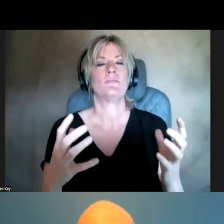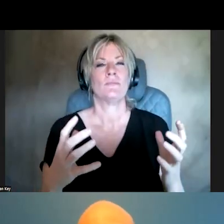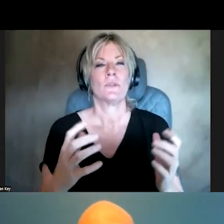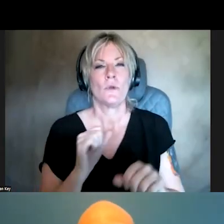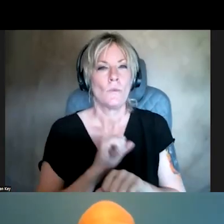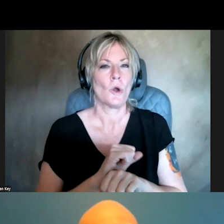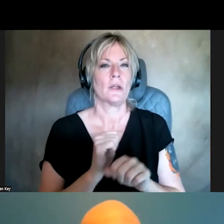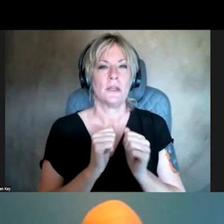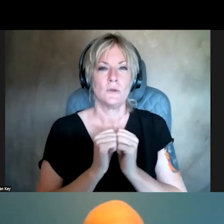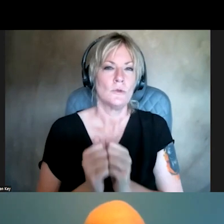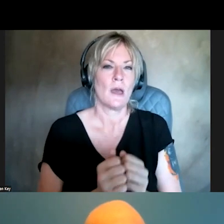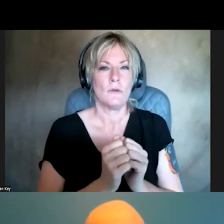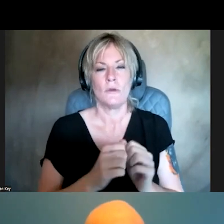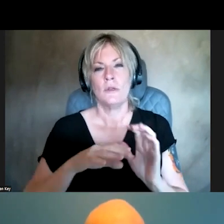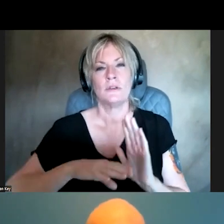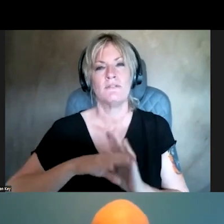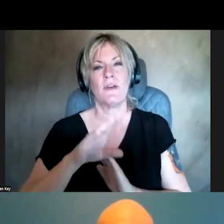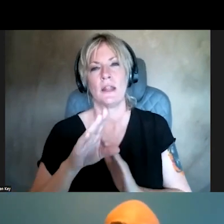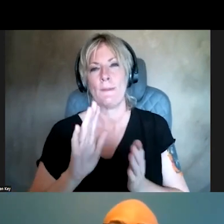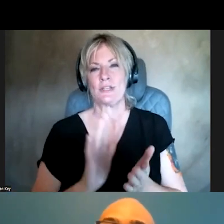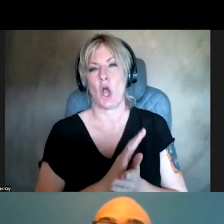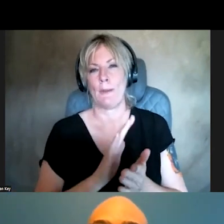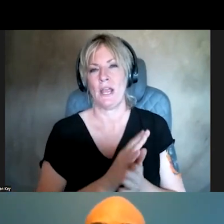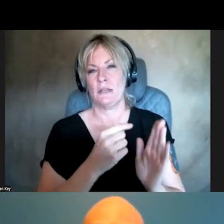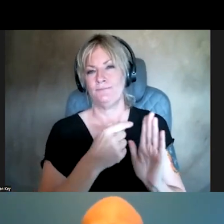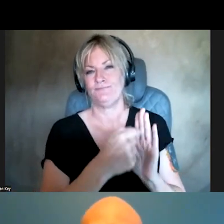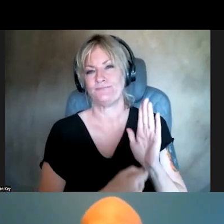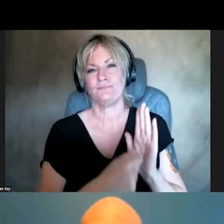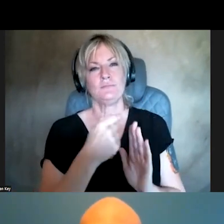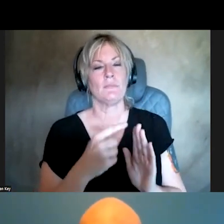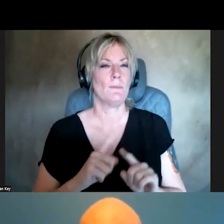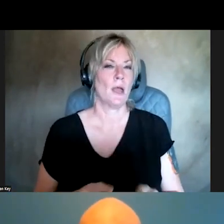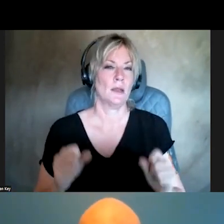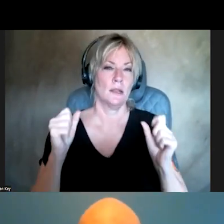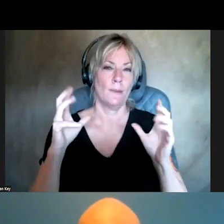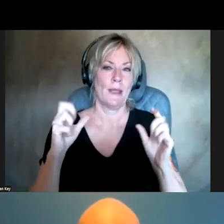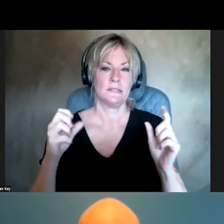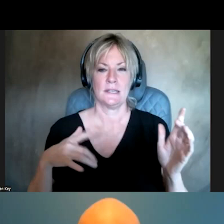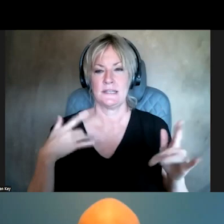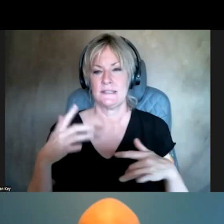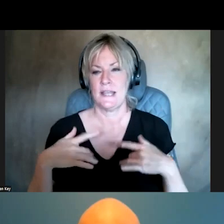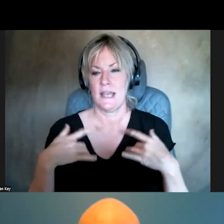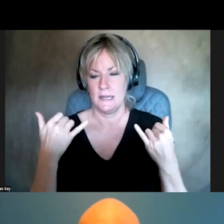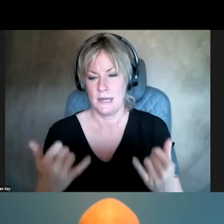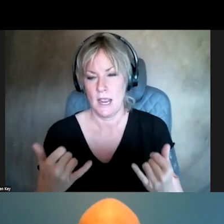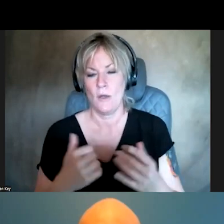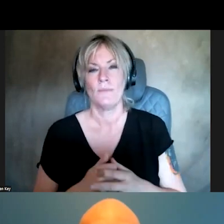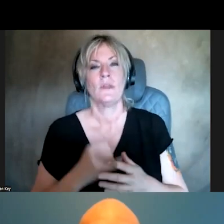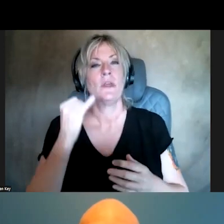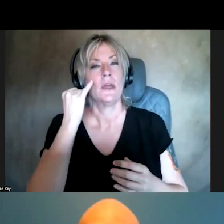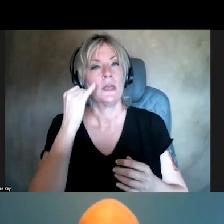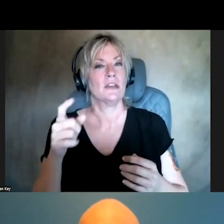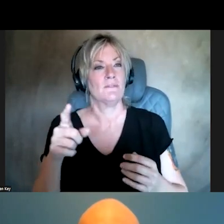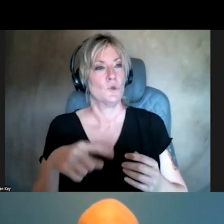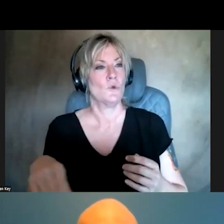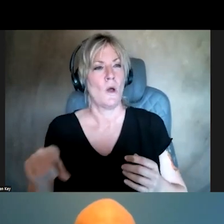working on this and developing this document. But just incredibly excited that we're at this point. If you all are,